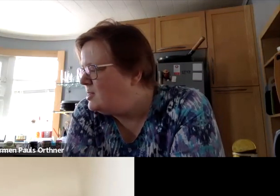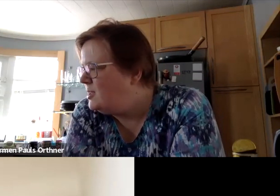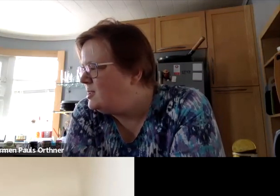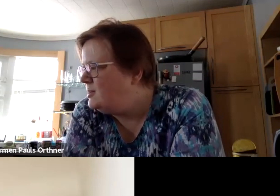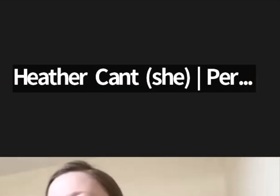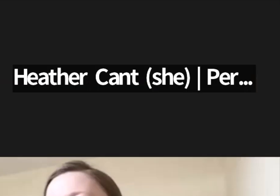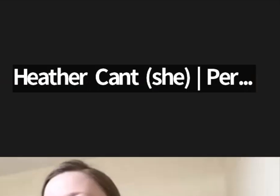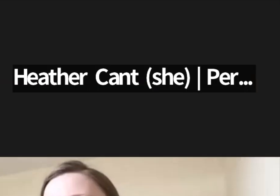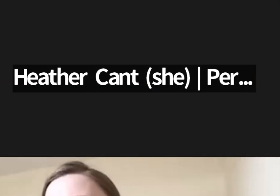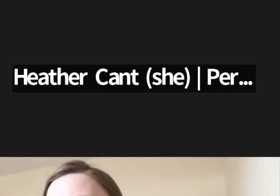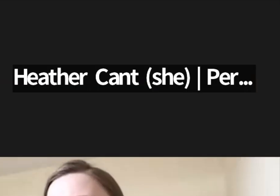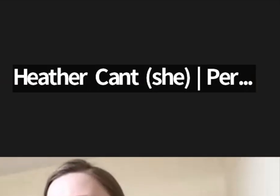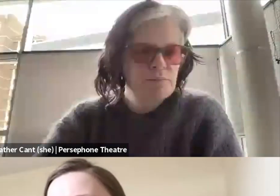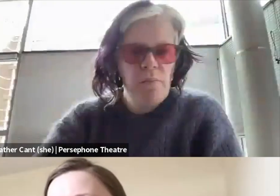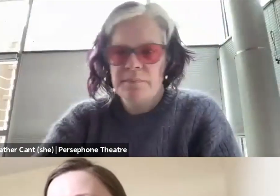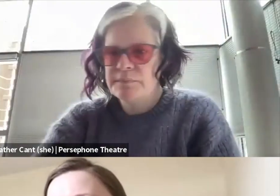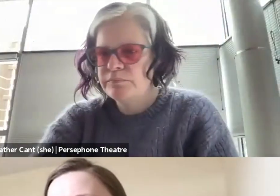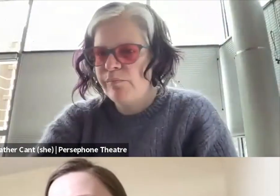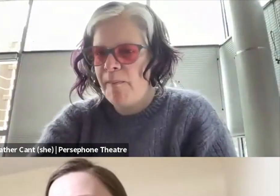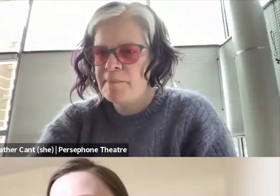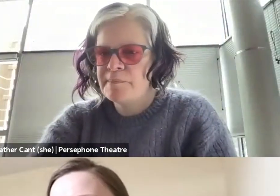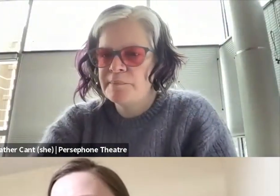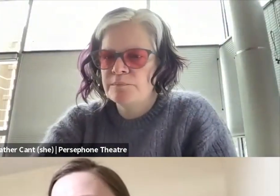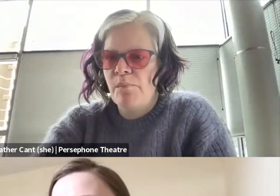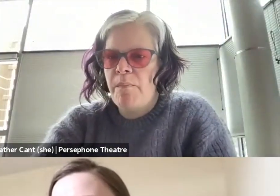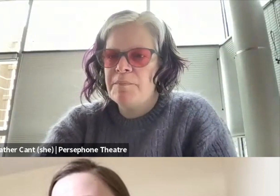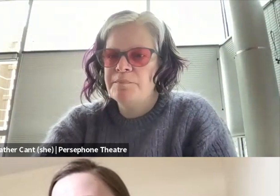I'd like the chance to try a few things, but I haven't.